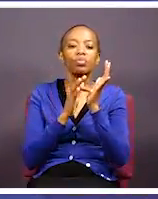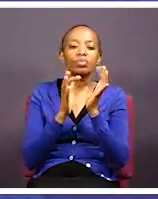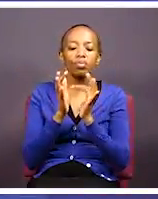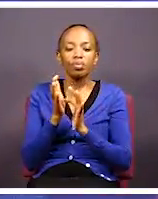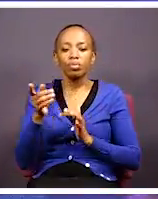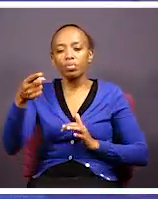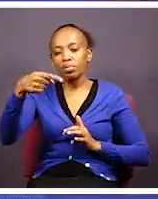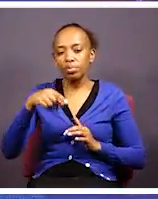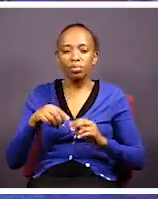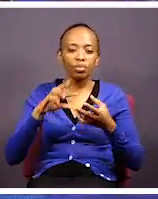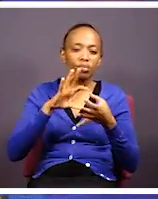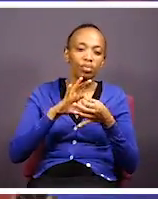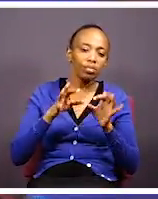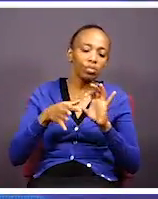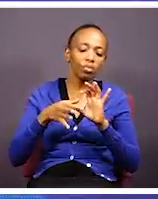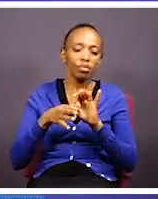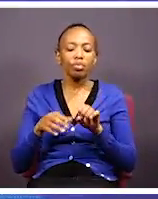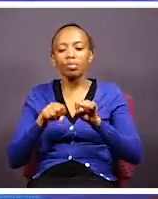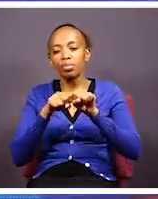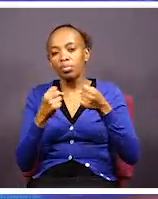in the name of jesus